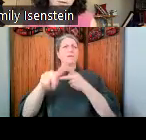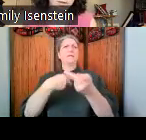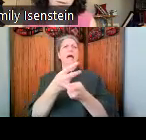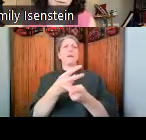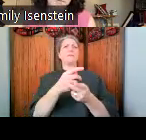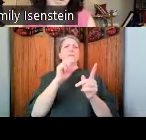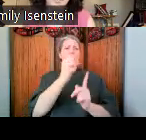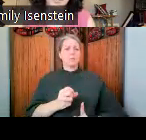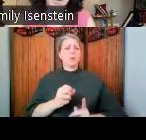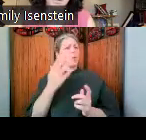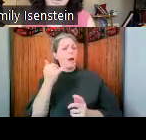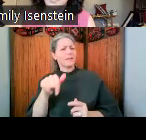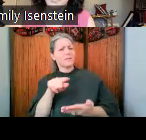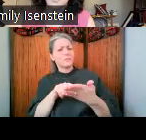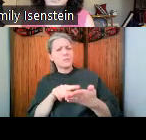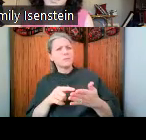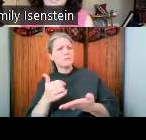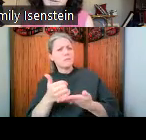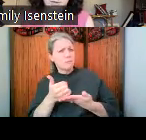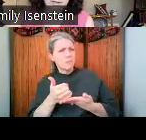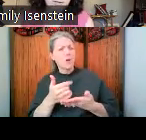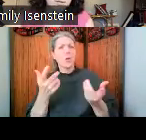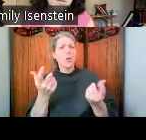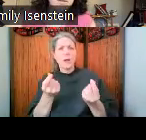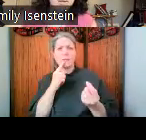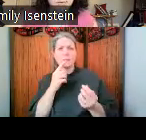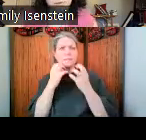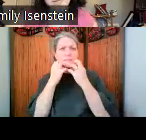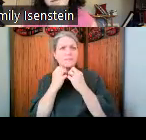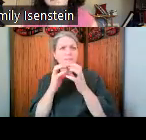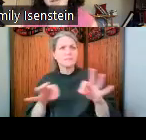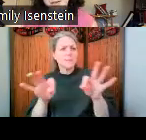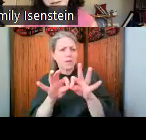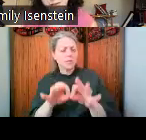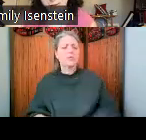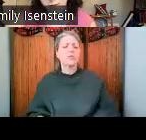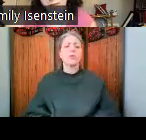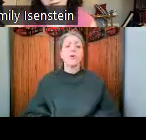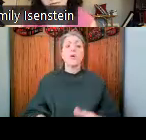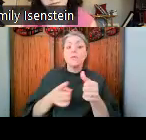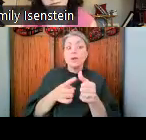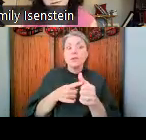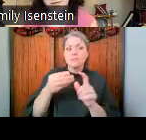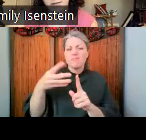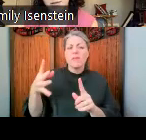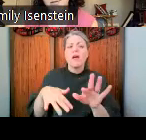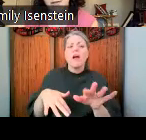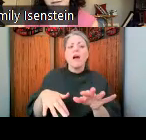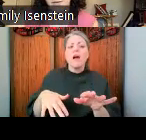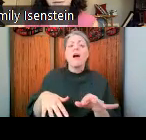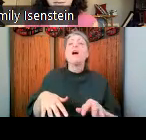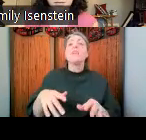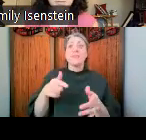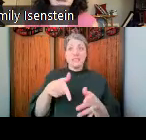So I'll talk a little bit about what these results will help us understand. The first thing is that they can help us understand the